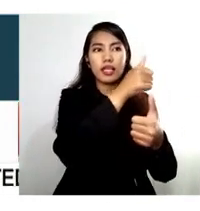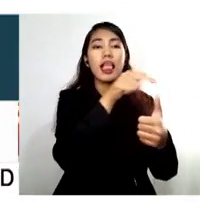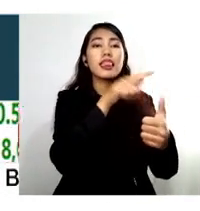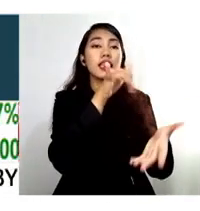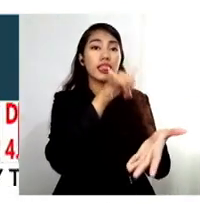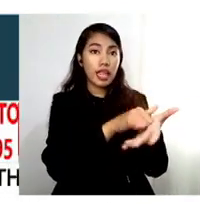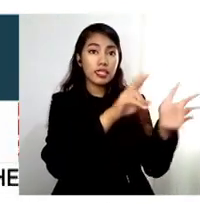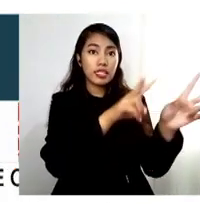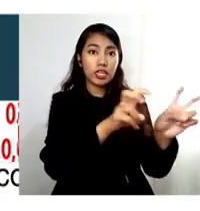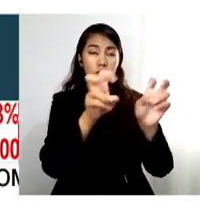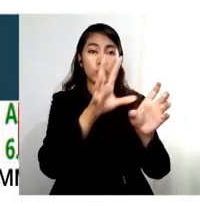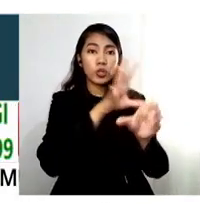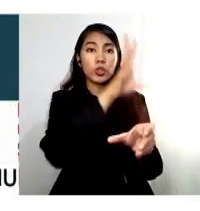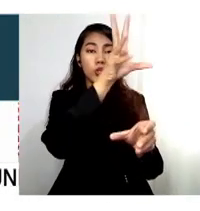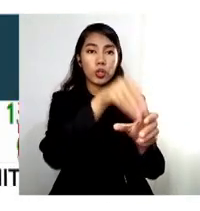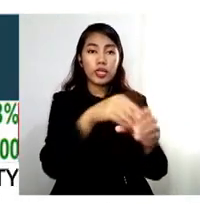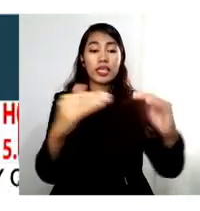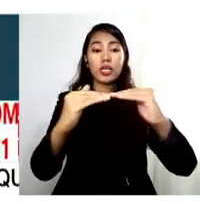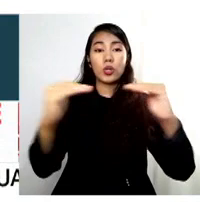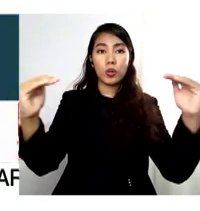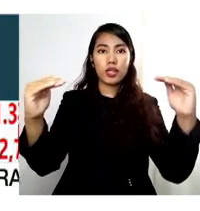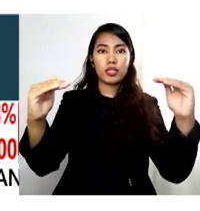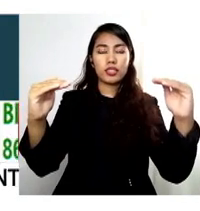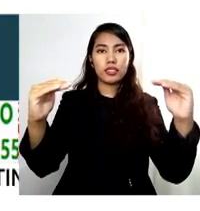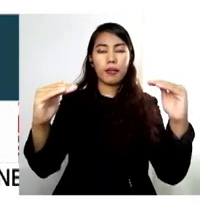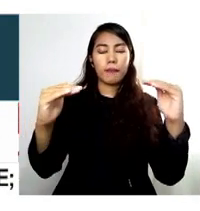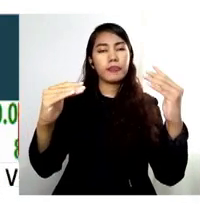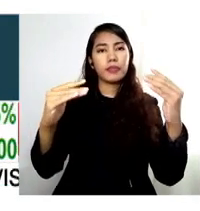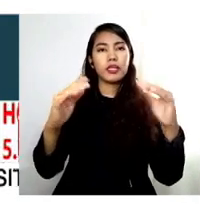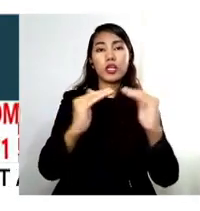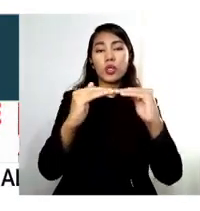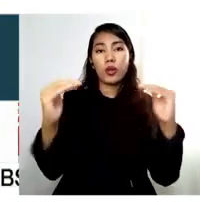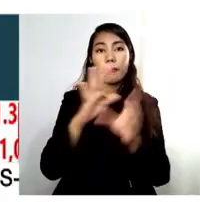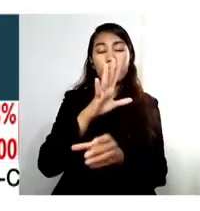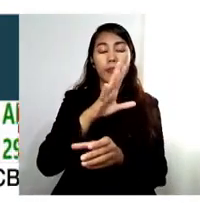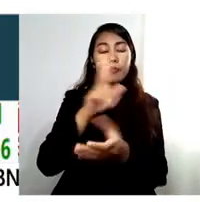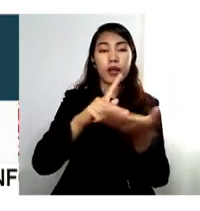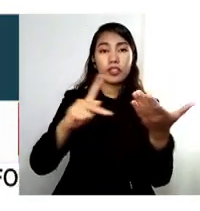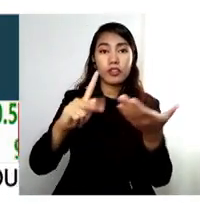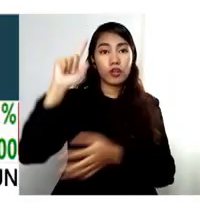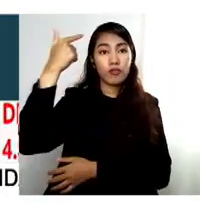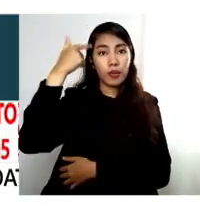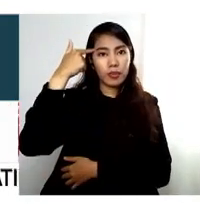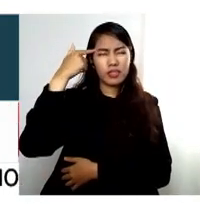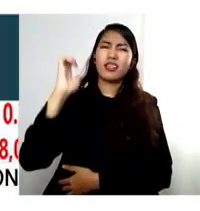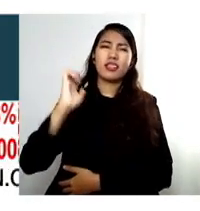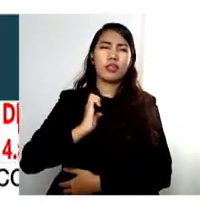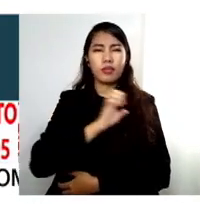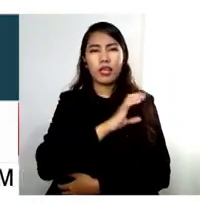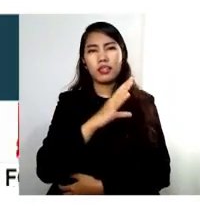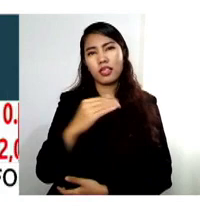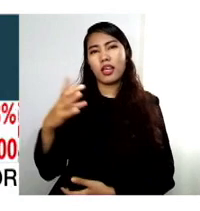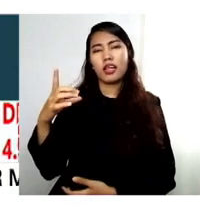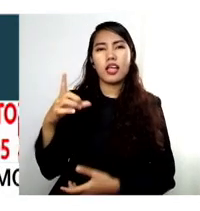involving a co-equal branch of government. And I was specifically instructed that whatever the